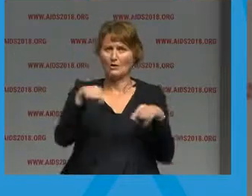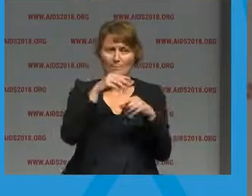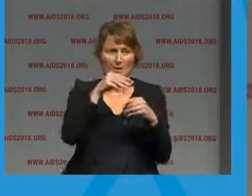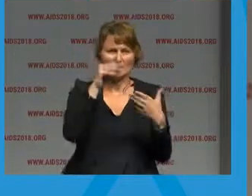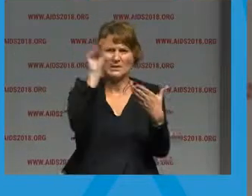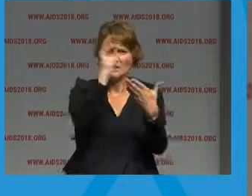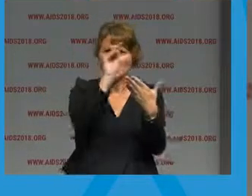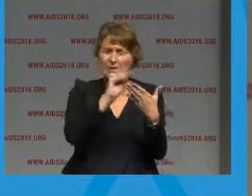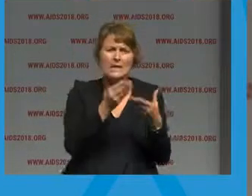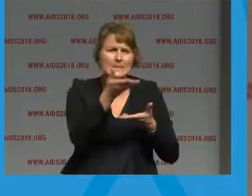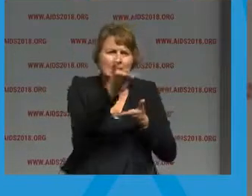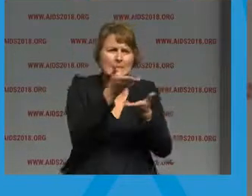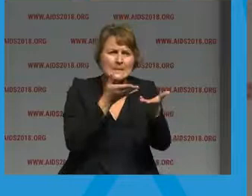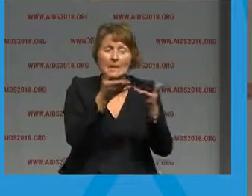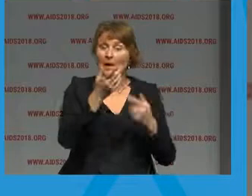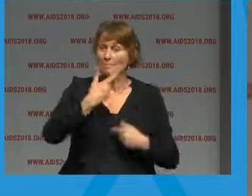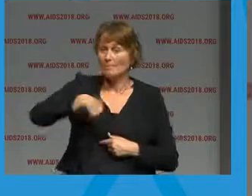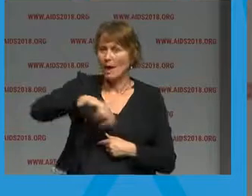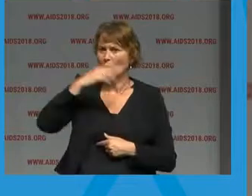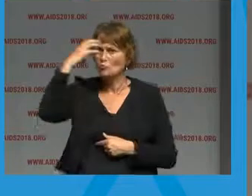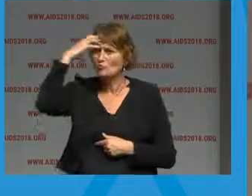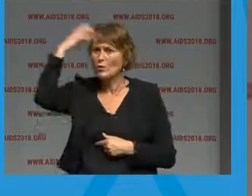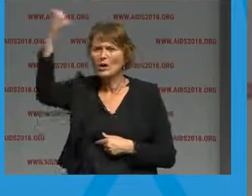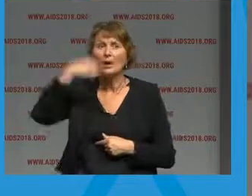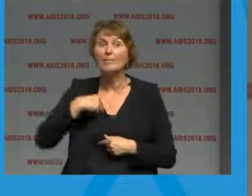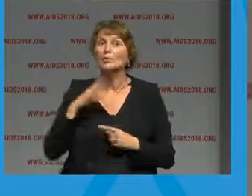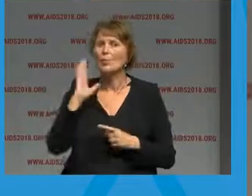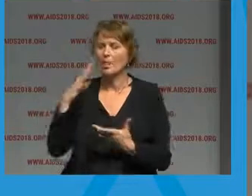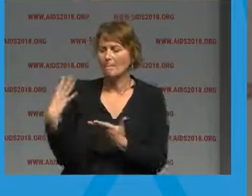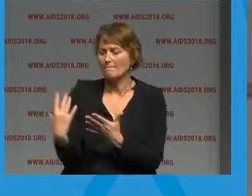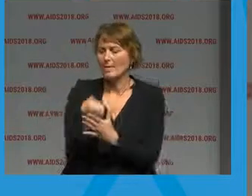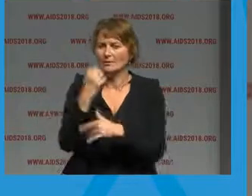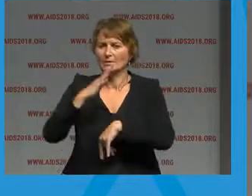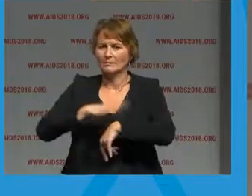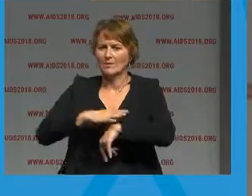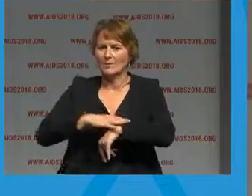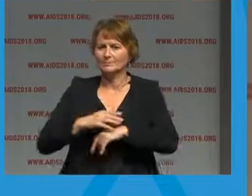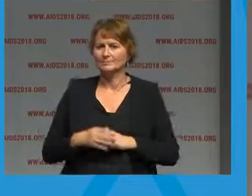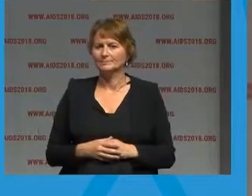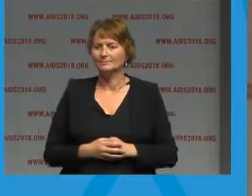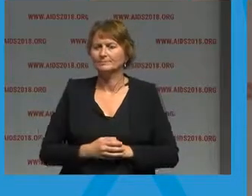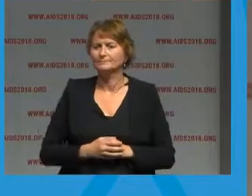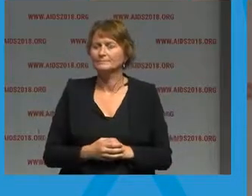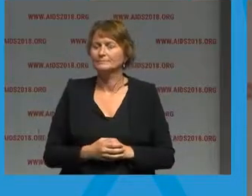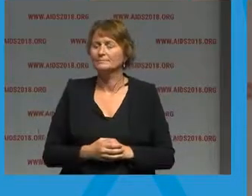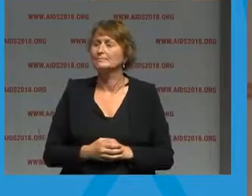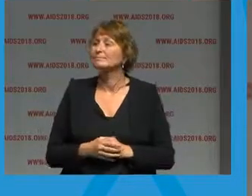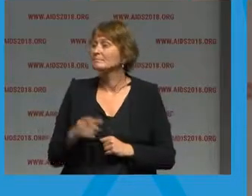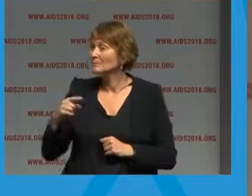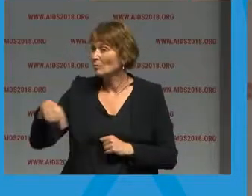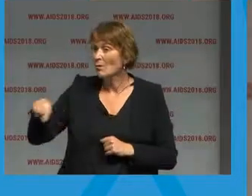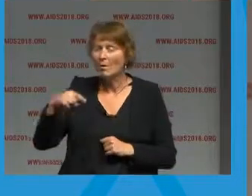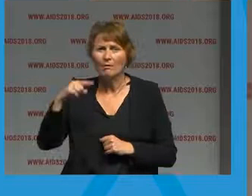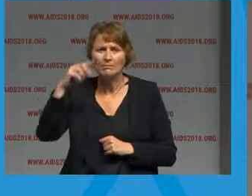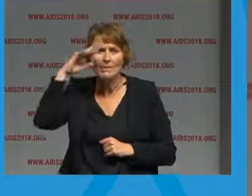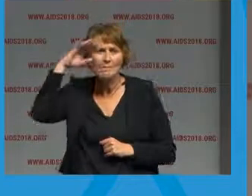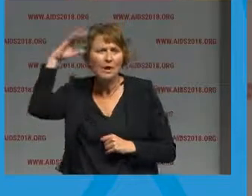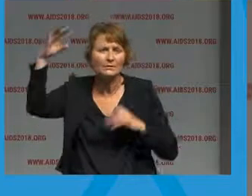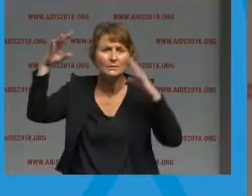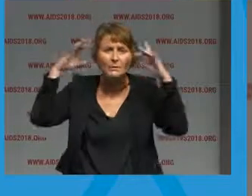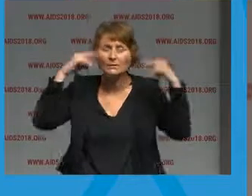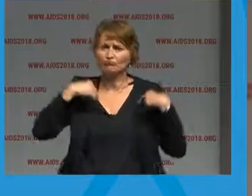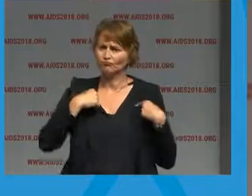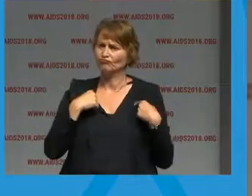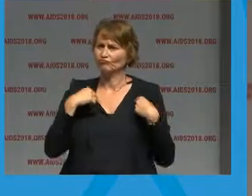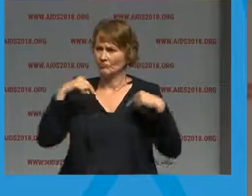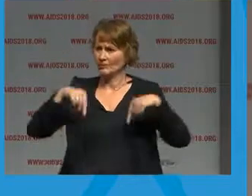affect how our government sees the moment. Could any of us imagine that the